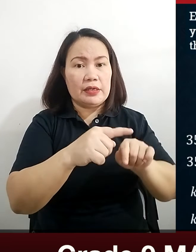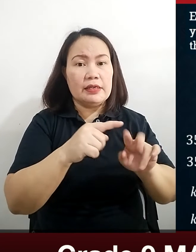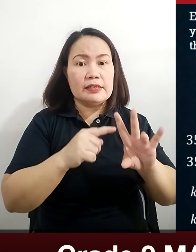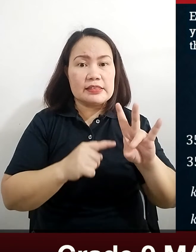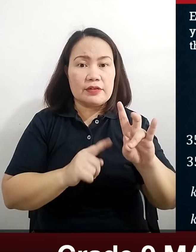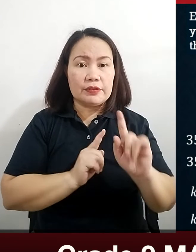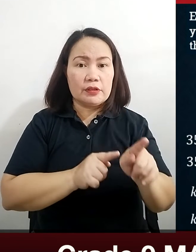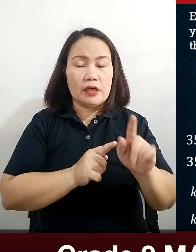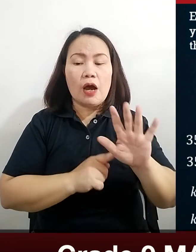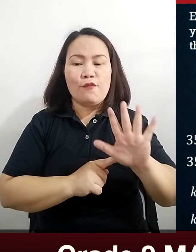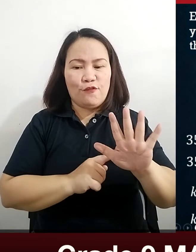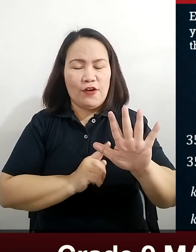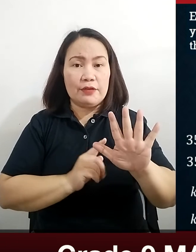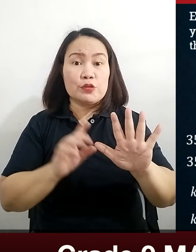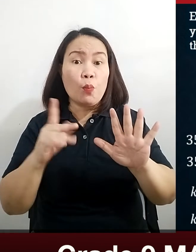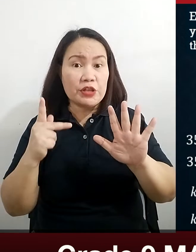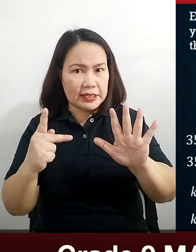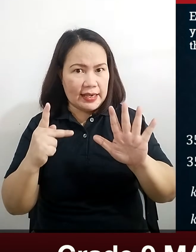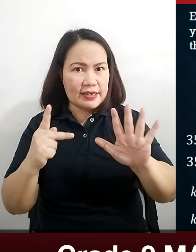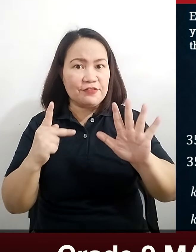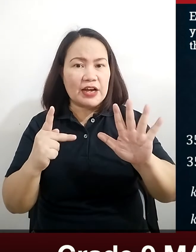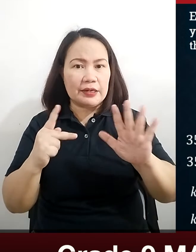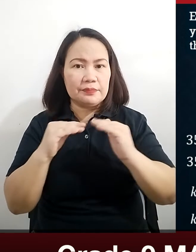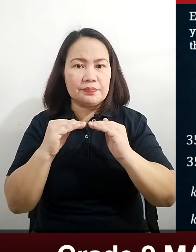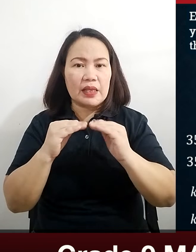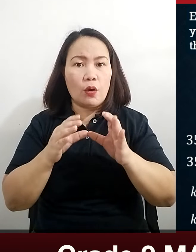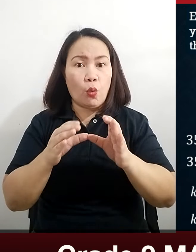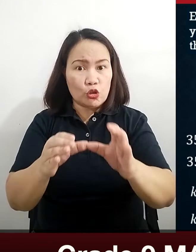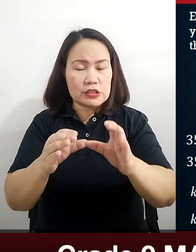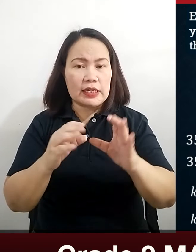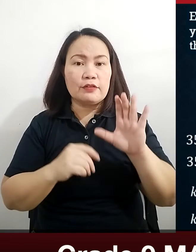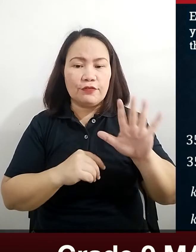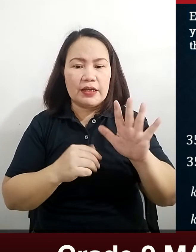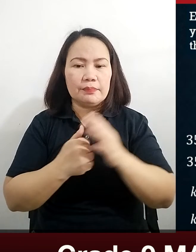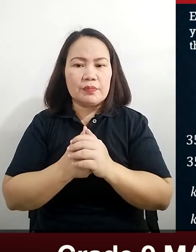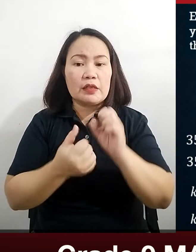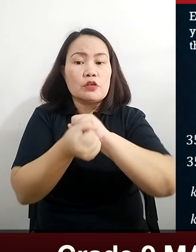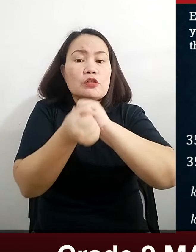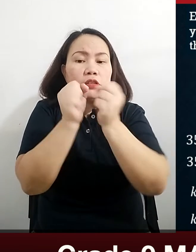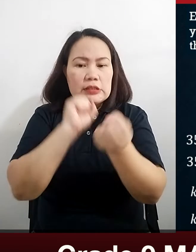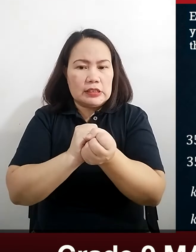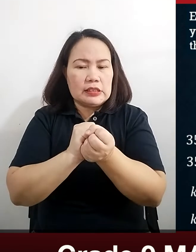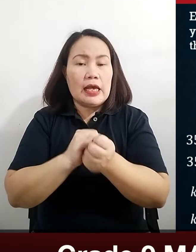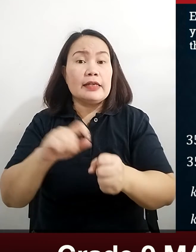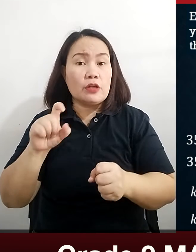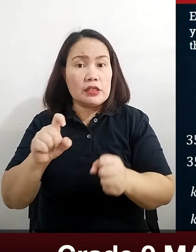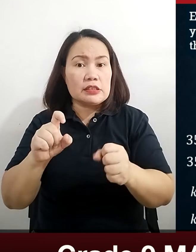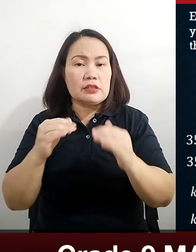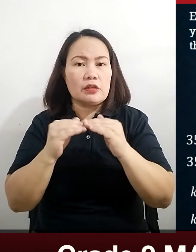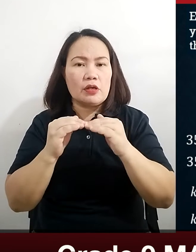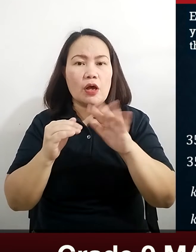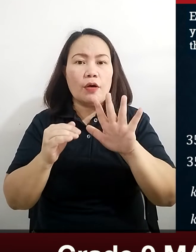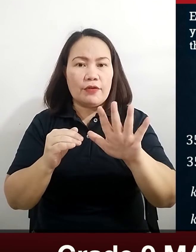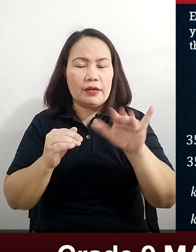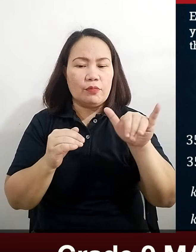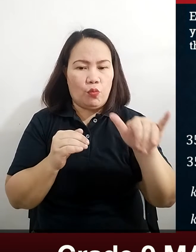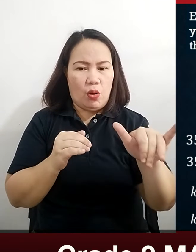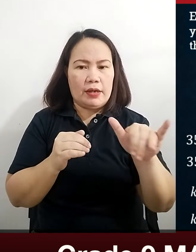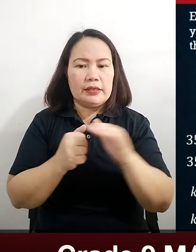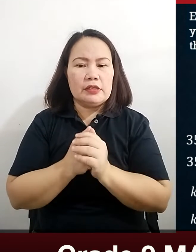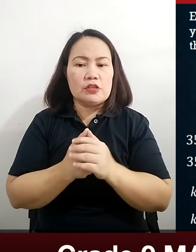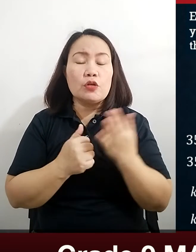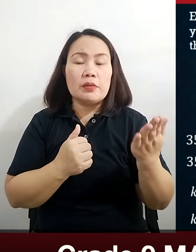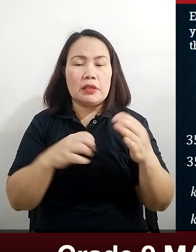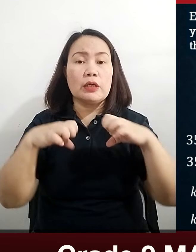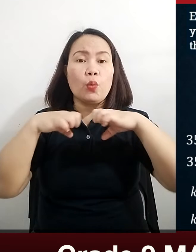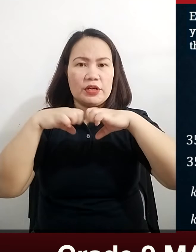5. So, balik tayo sa equation na to. So, papalitan natin to ng 5. So, x is equal to 5y. So,